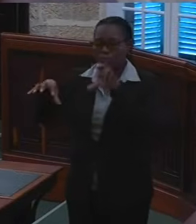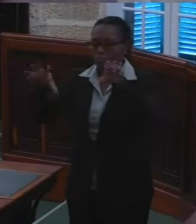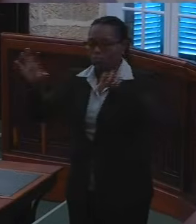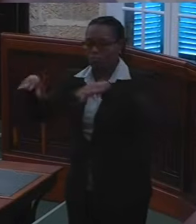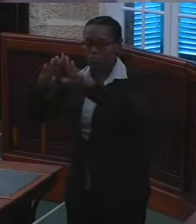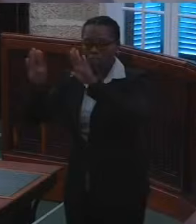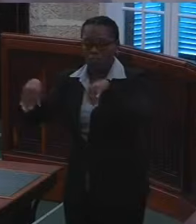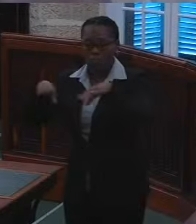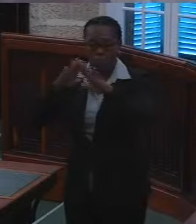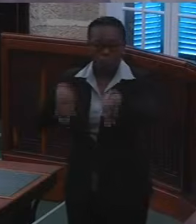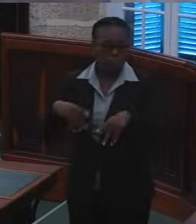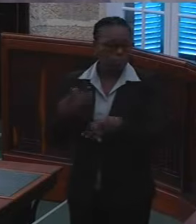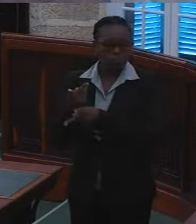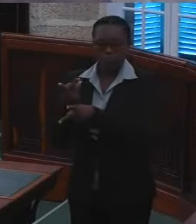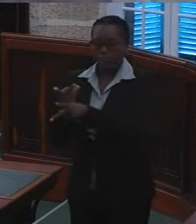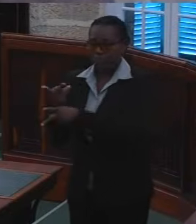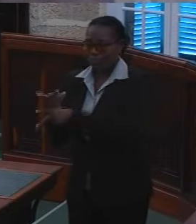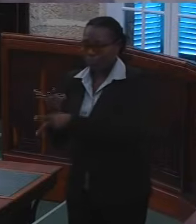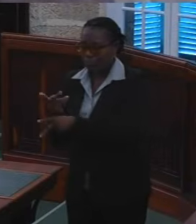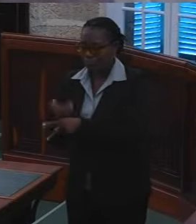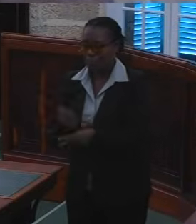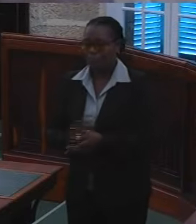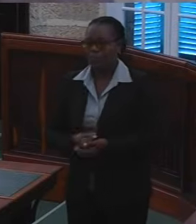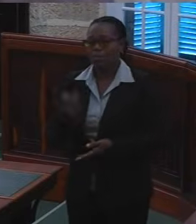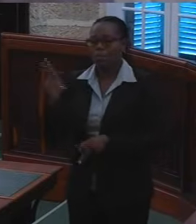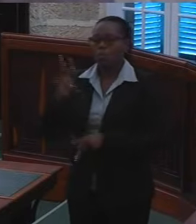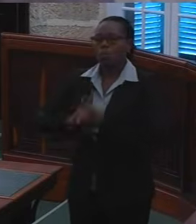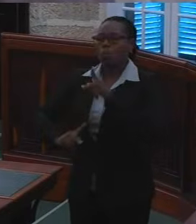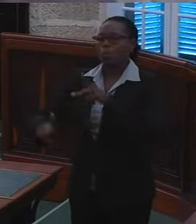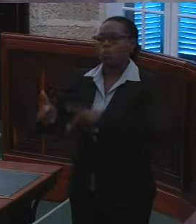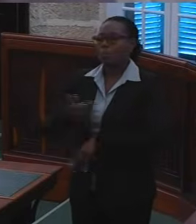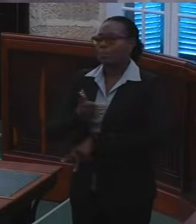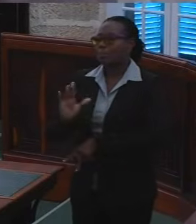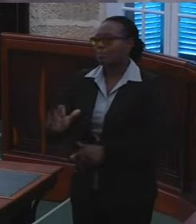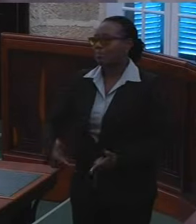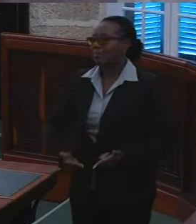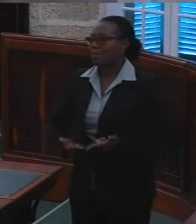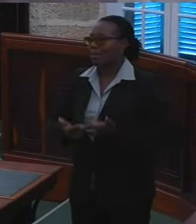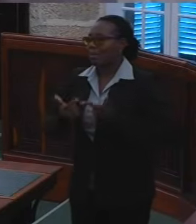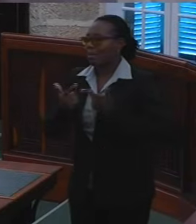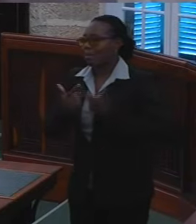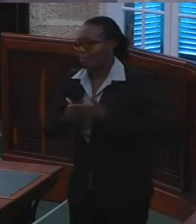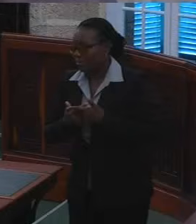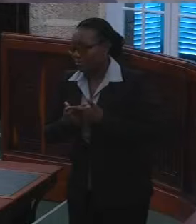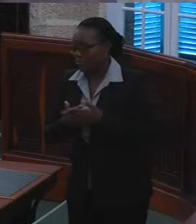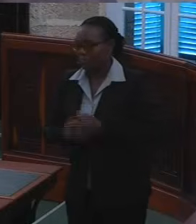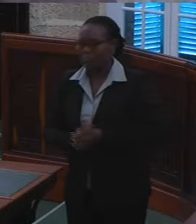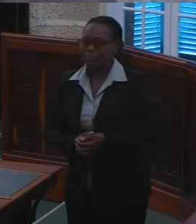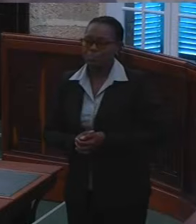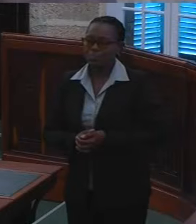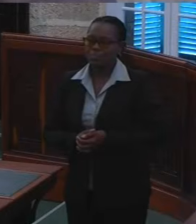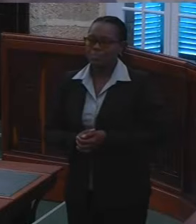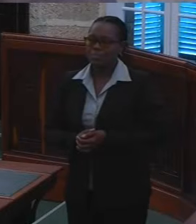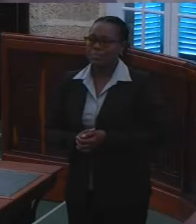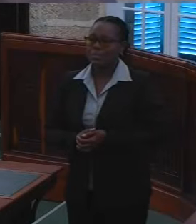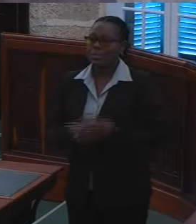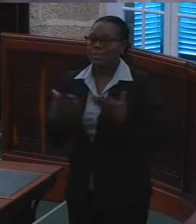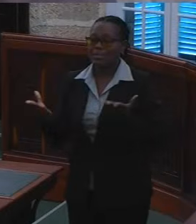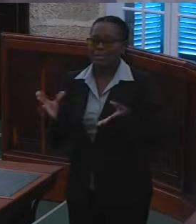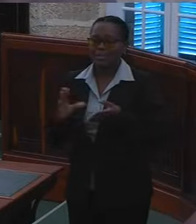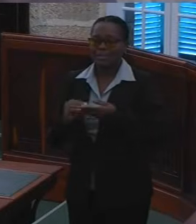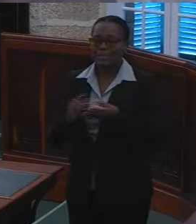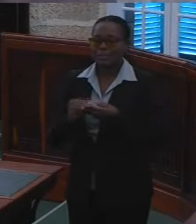lives of persons who are past the goal, are expressing the golden age of their